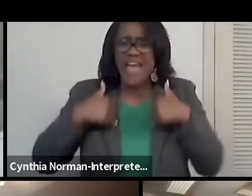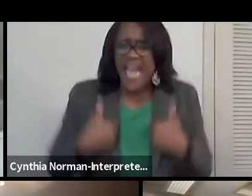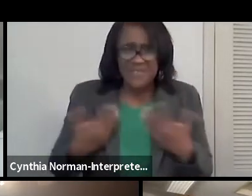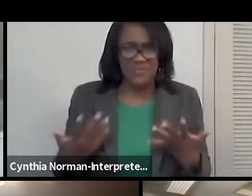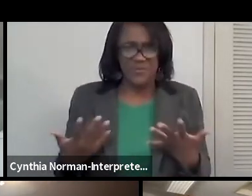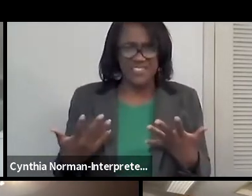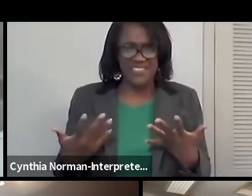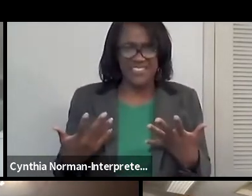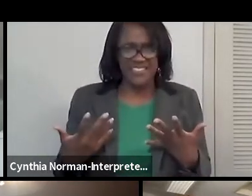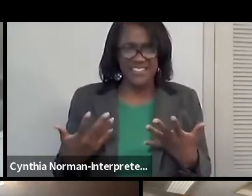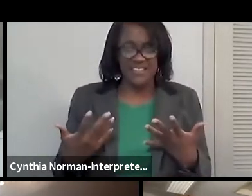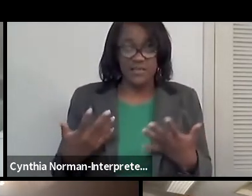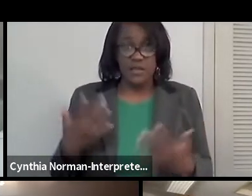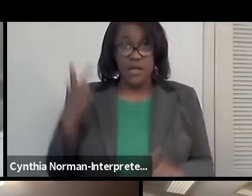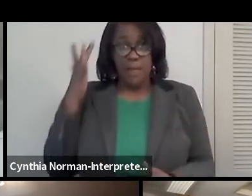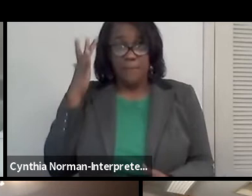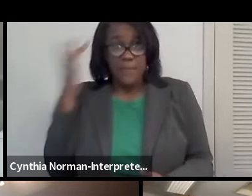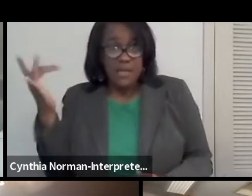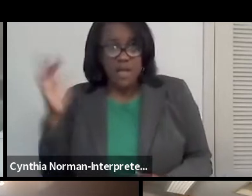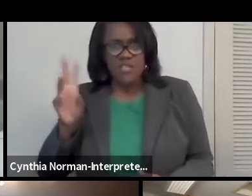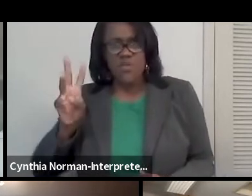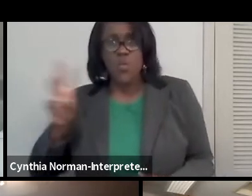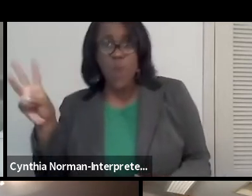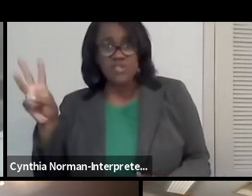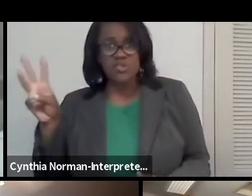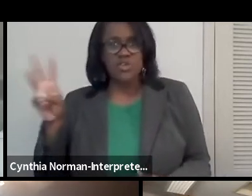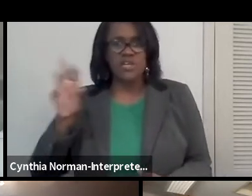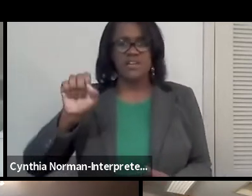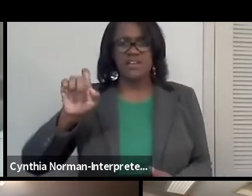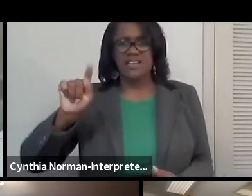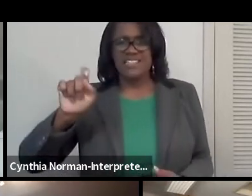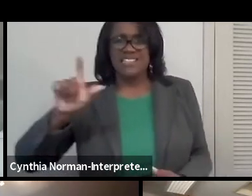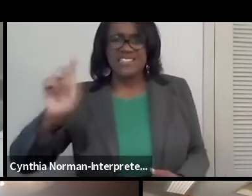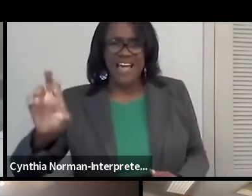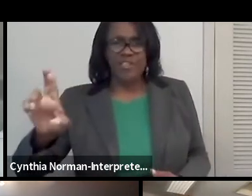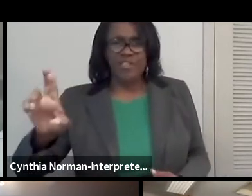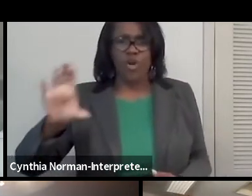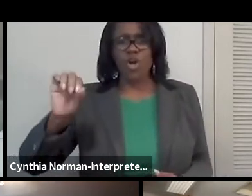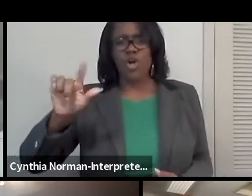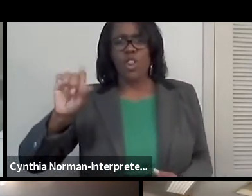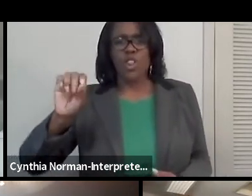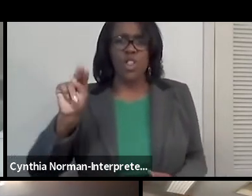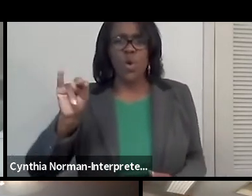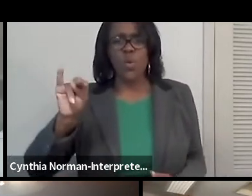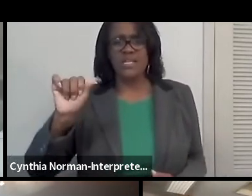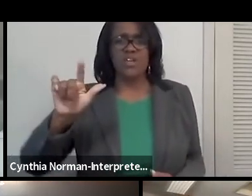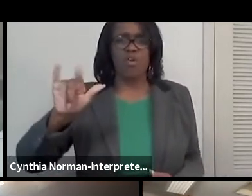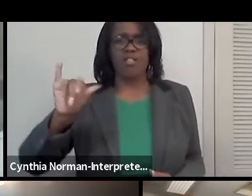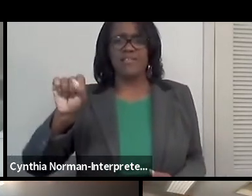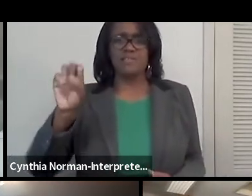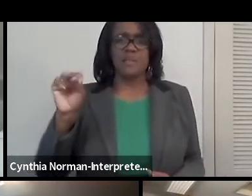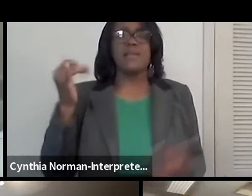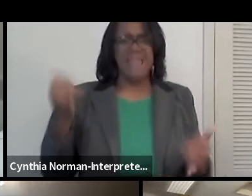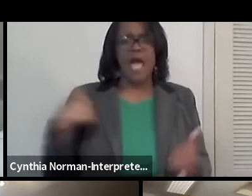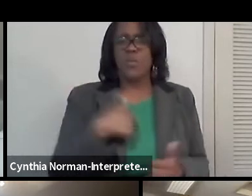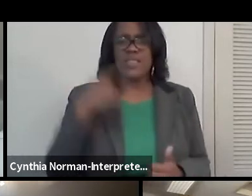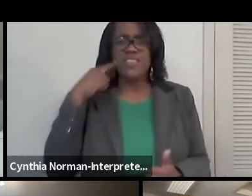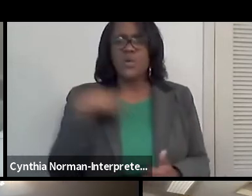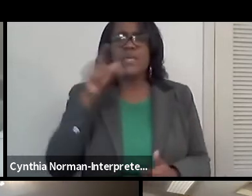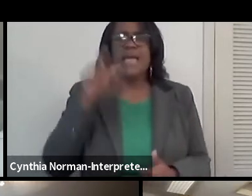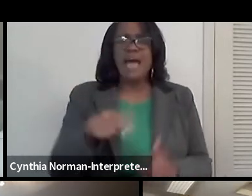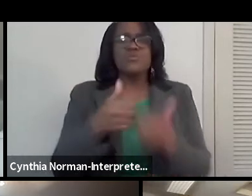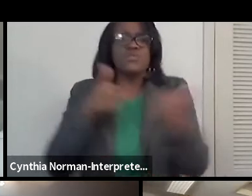And because of Western settler colonialism, we have thought that we can live separate from. That's not